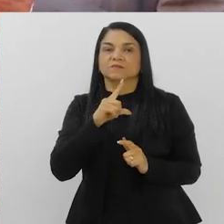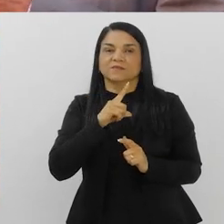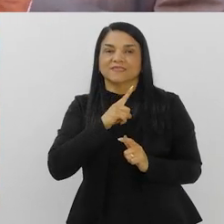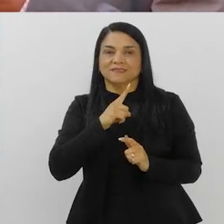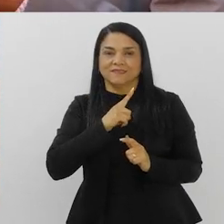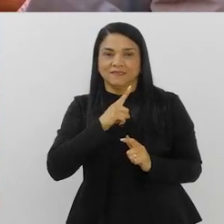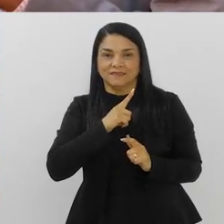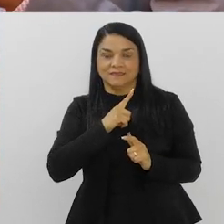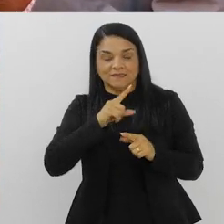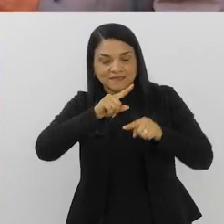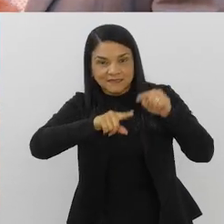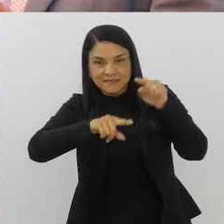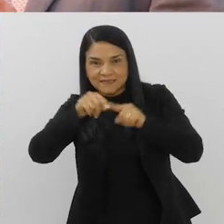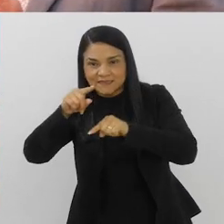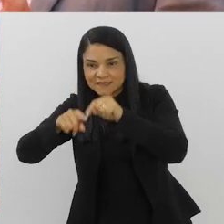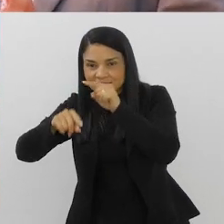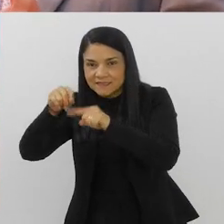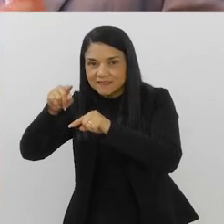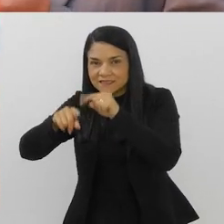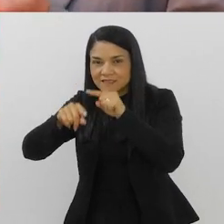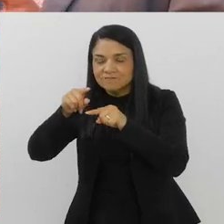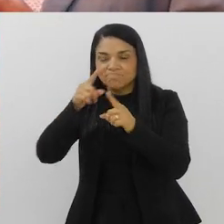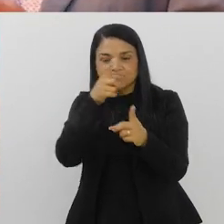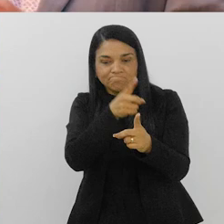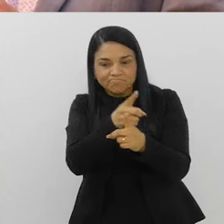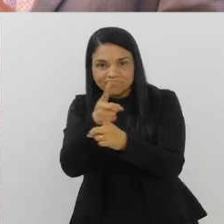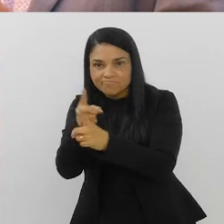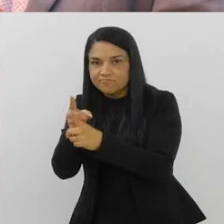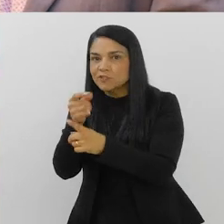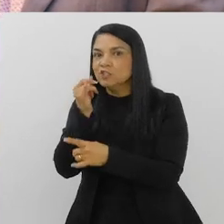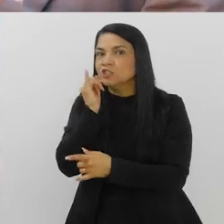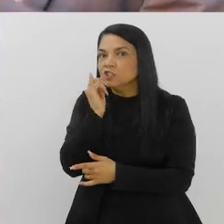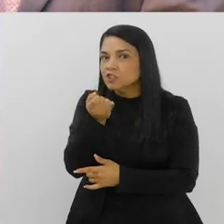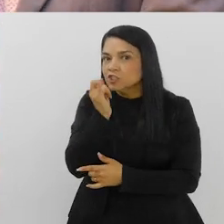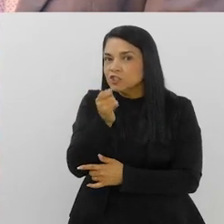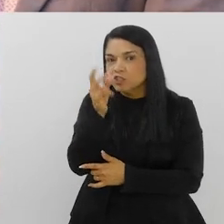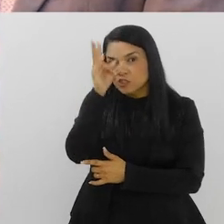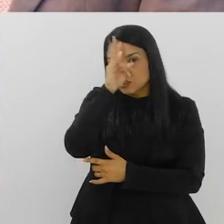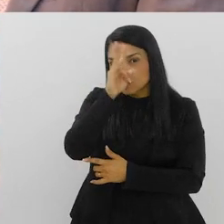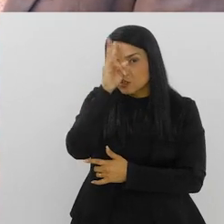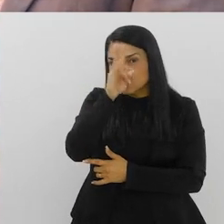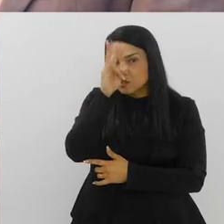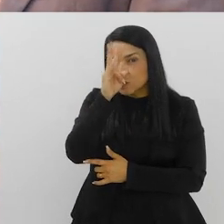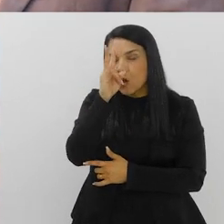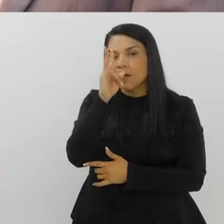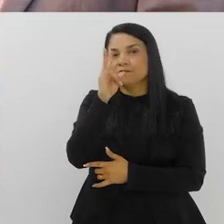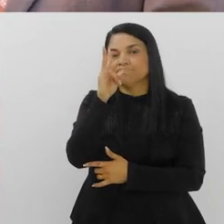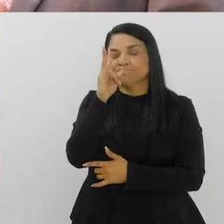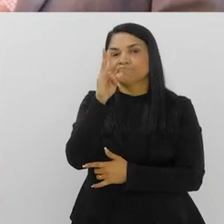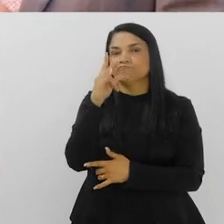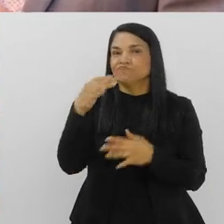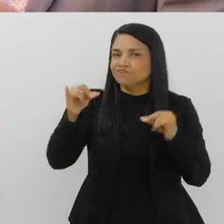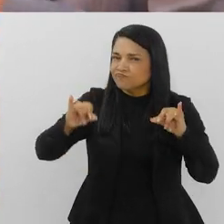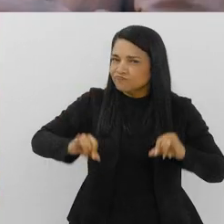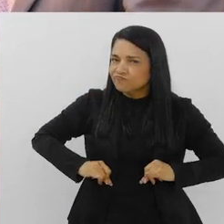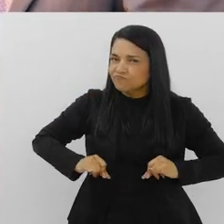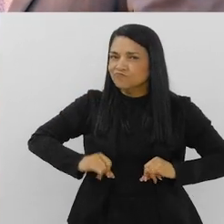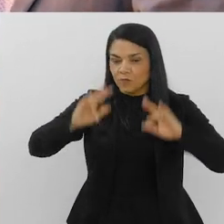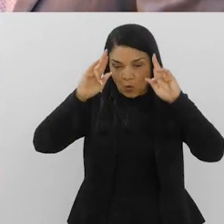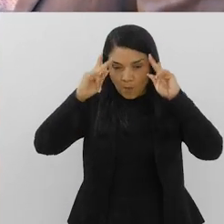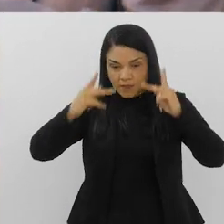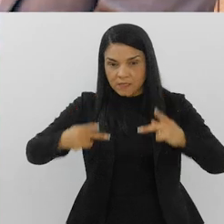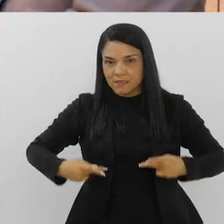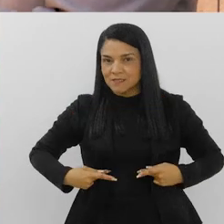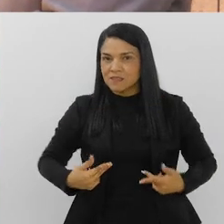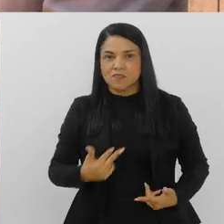you have elements that tell a story painful for humanity and that